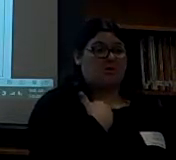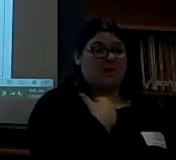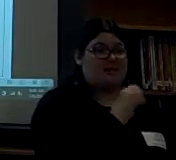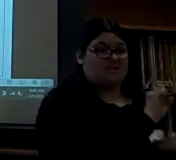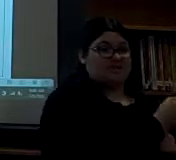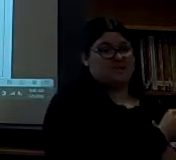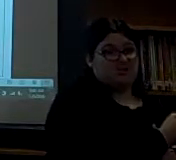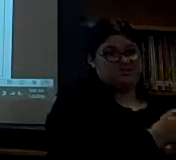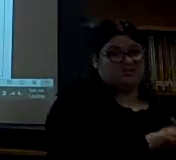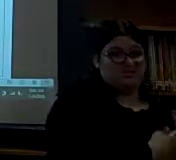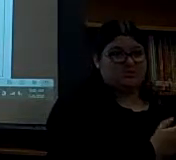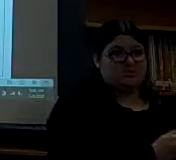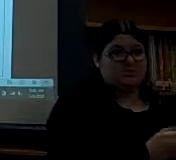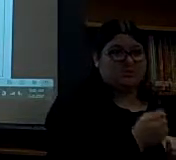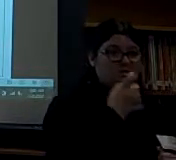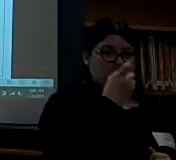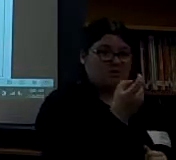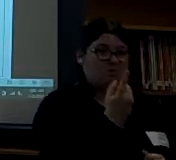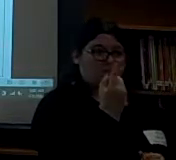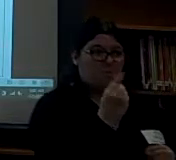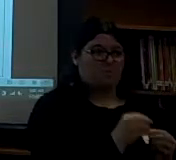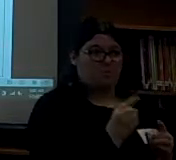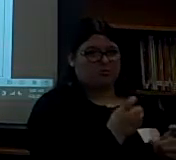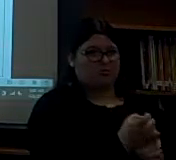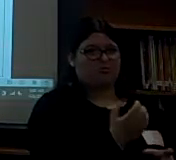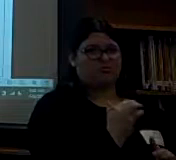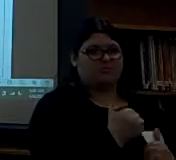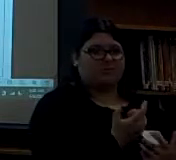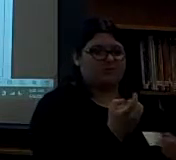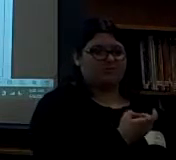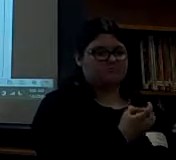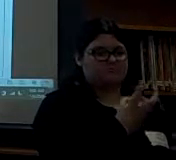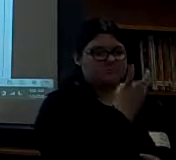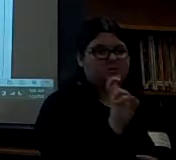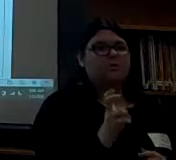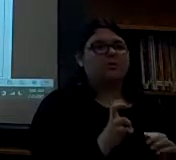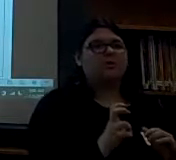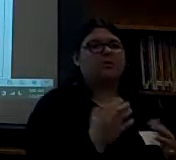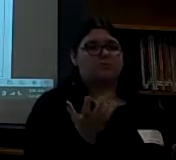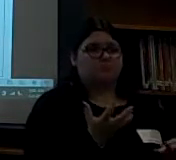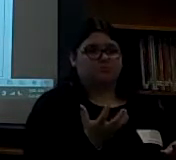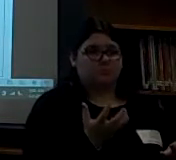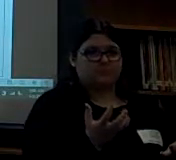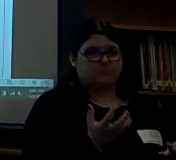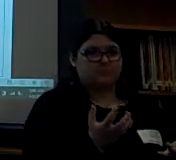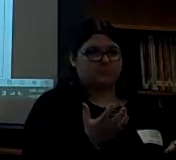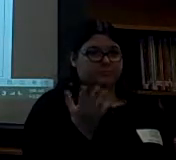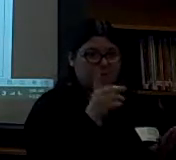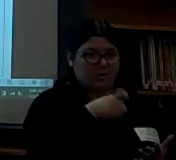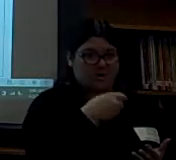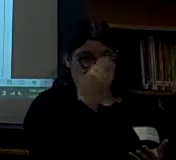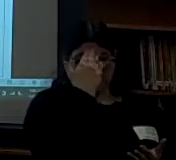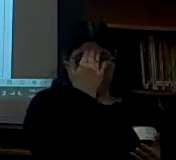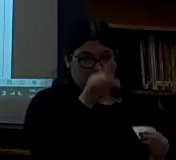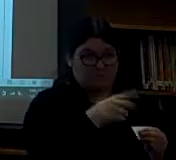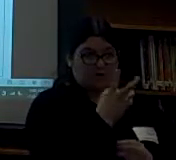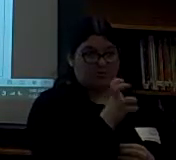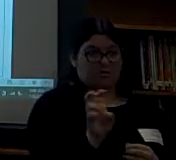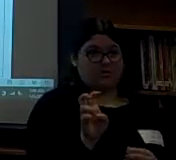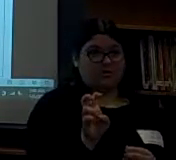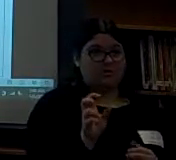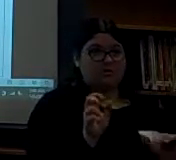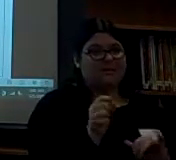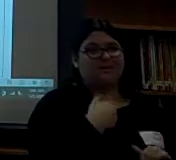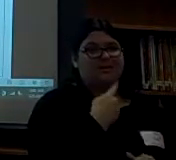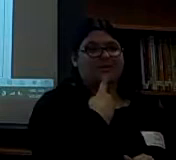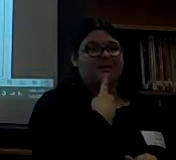So I want to give you one more trick for how to help kids with transitions, and that is, what you need to know about transitions is that, like I